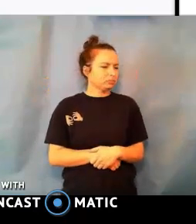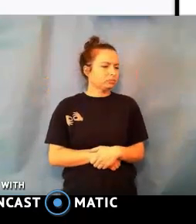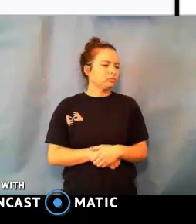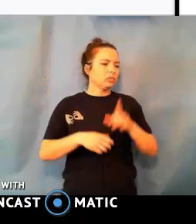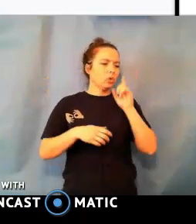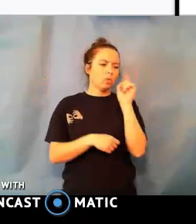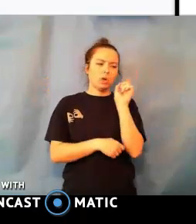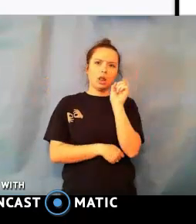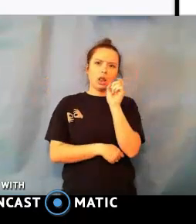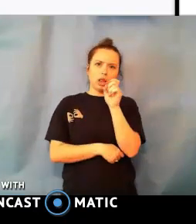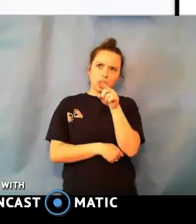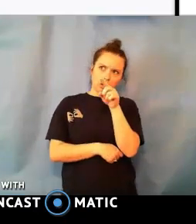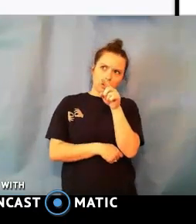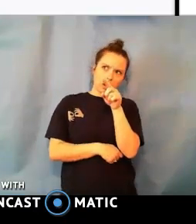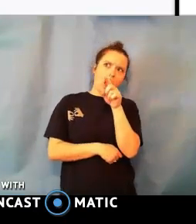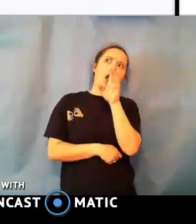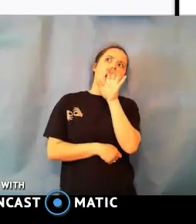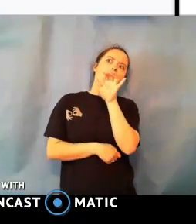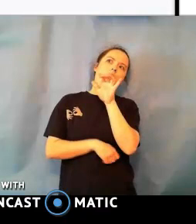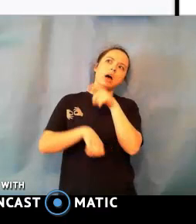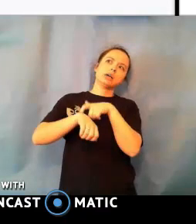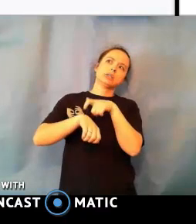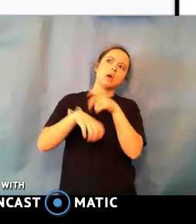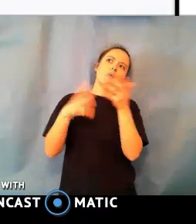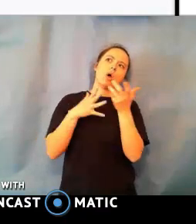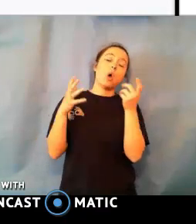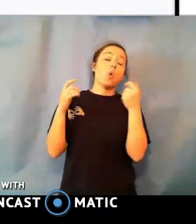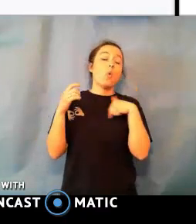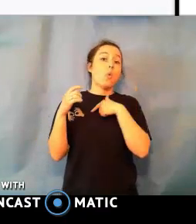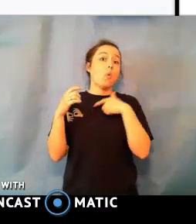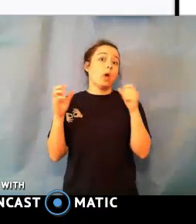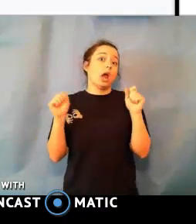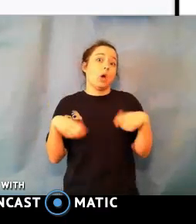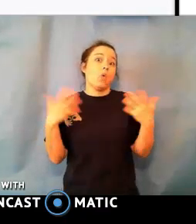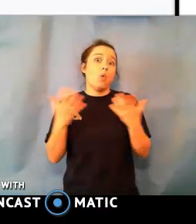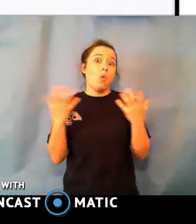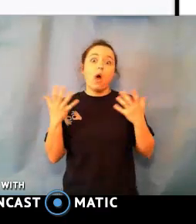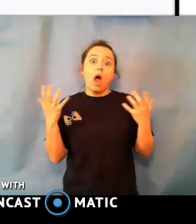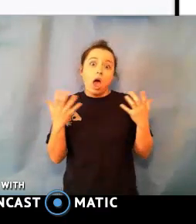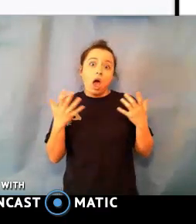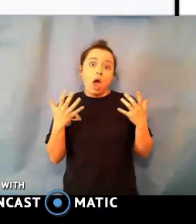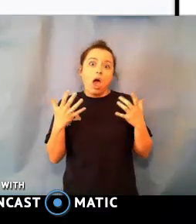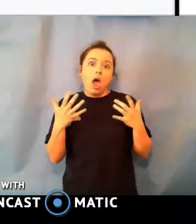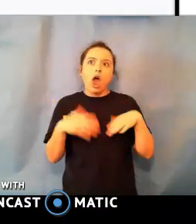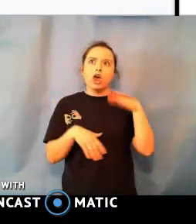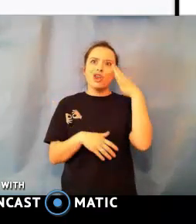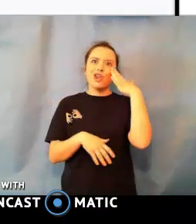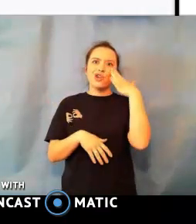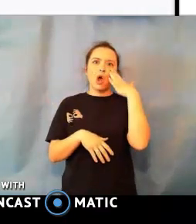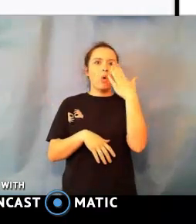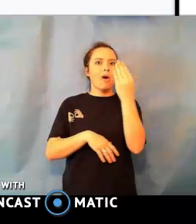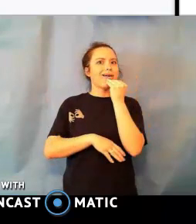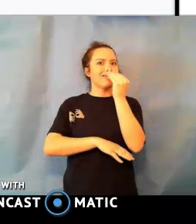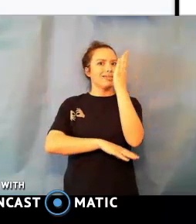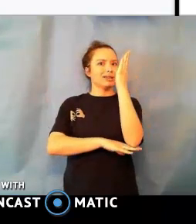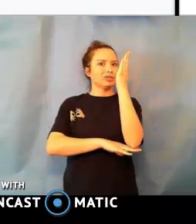When we can tell time at school, we'll have powers to be able to tell when it's